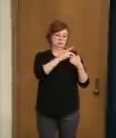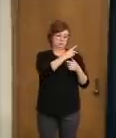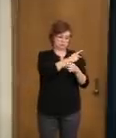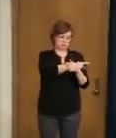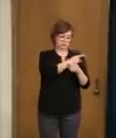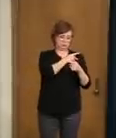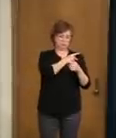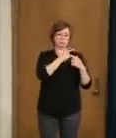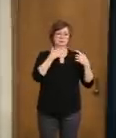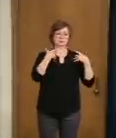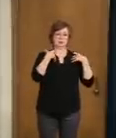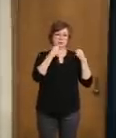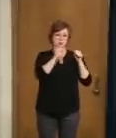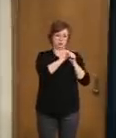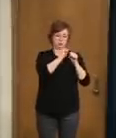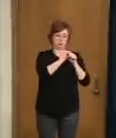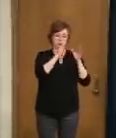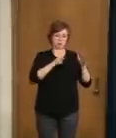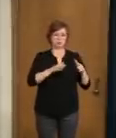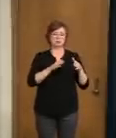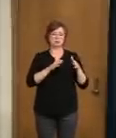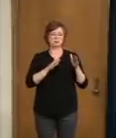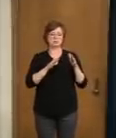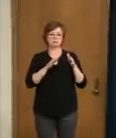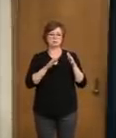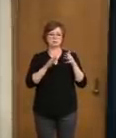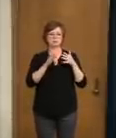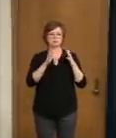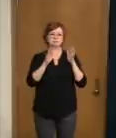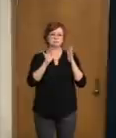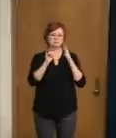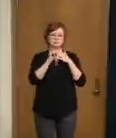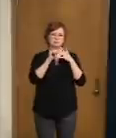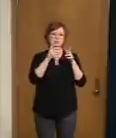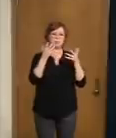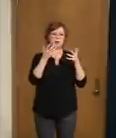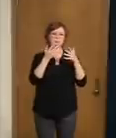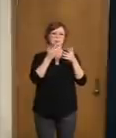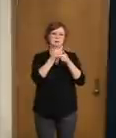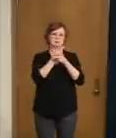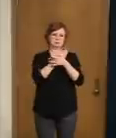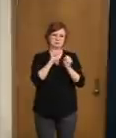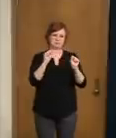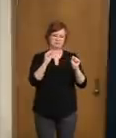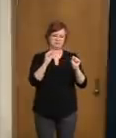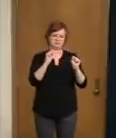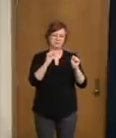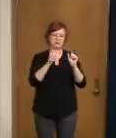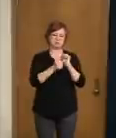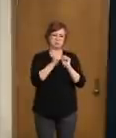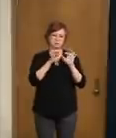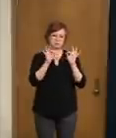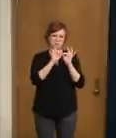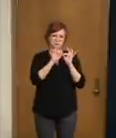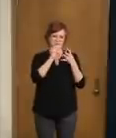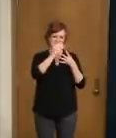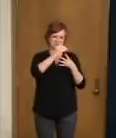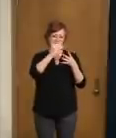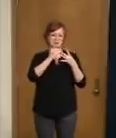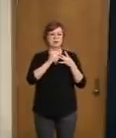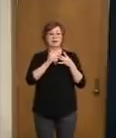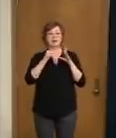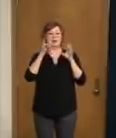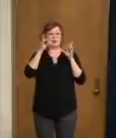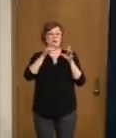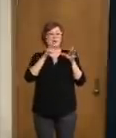#1 priority with our vaccination campaign, as well as our entire pandemic response. Speed matters, and that is why we